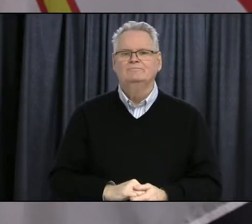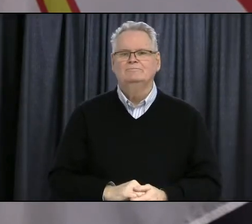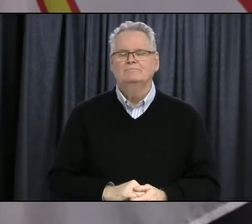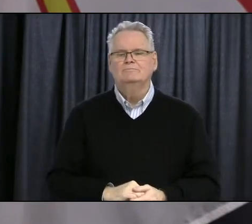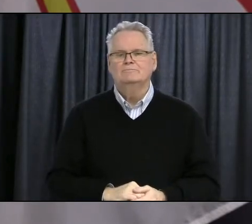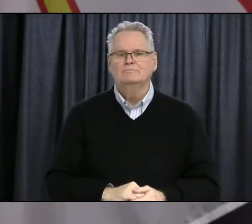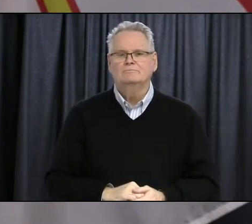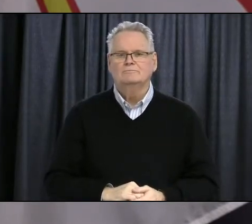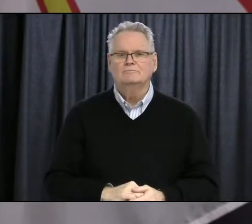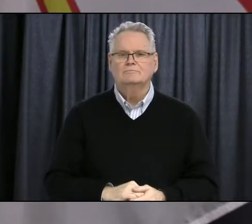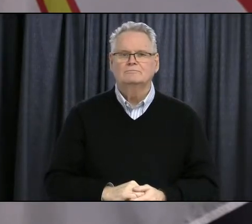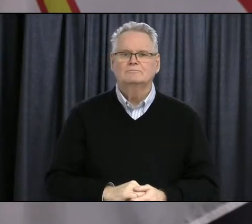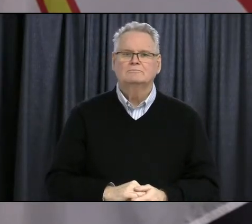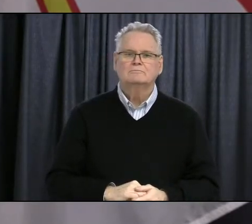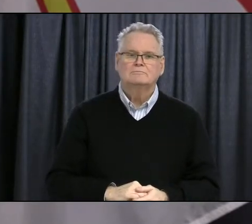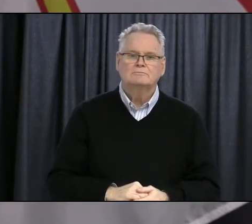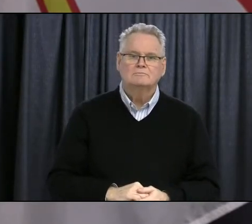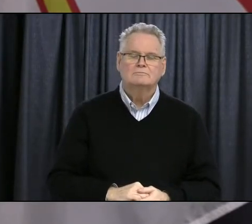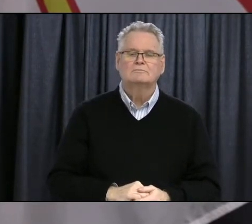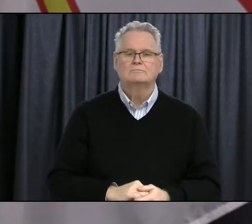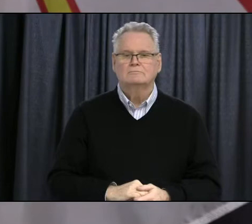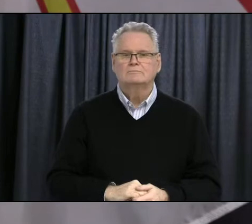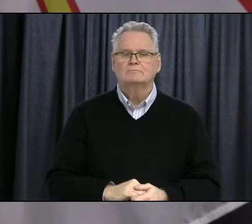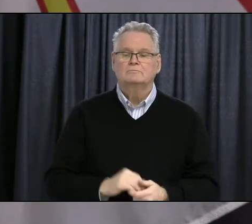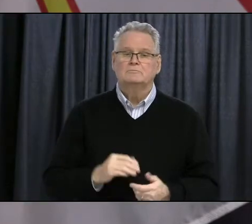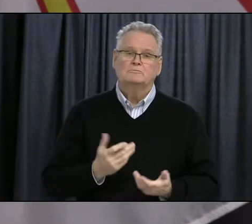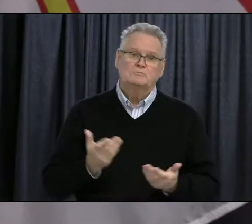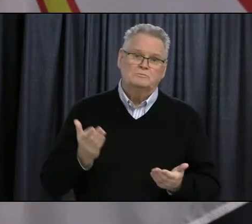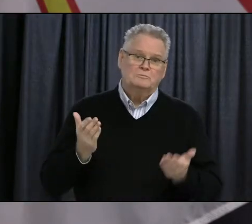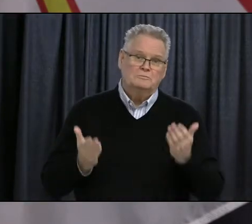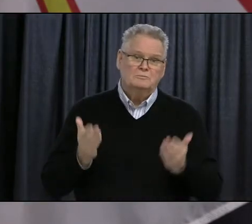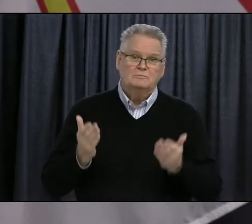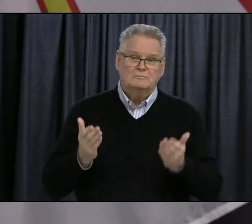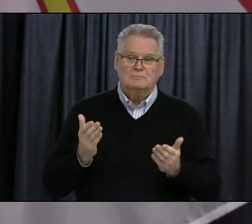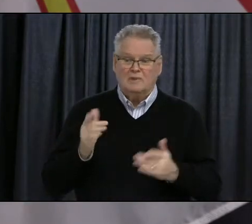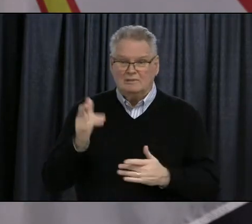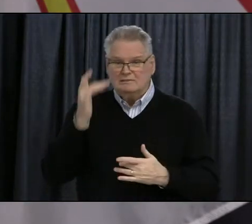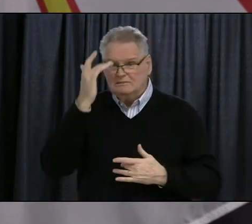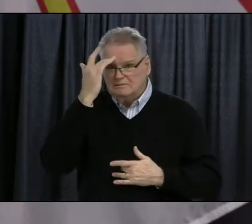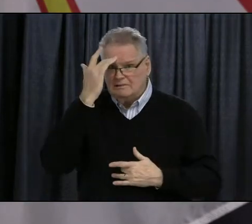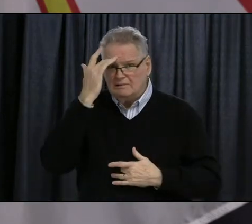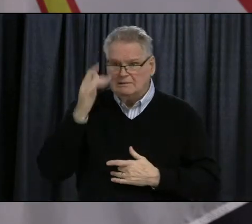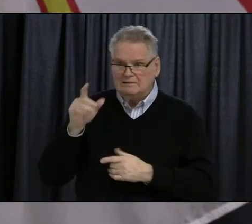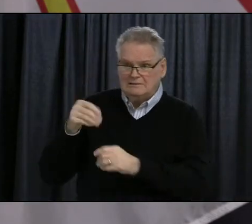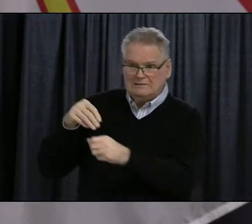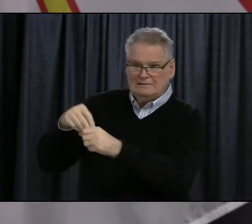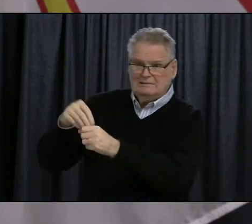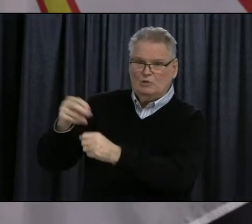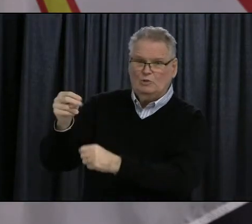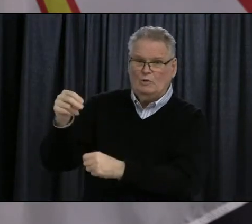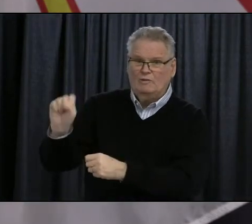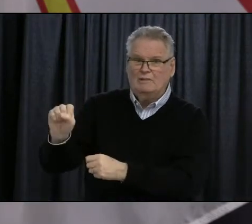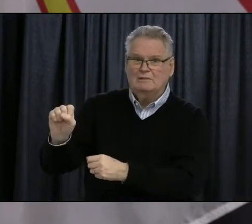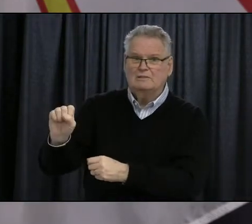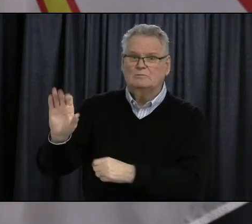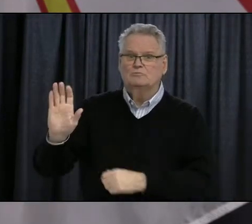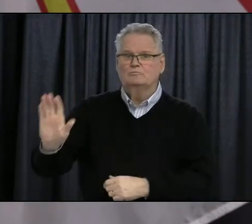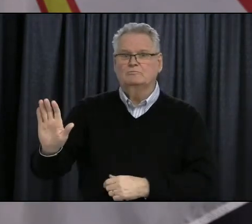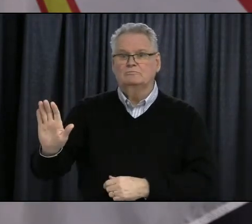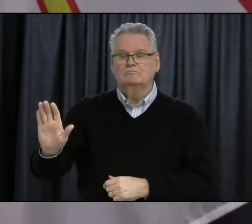extent of their illness, if they are a usual resident of Newfoundland and Labrador, then the case will be attributed to Newfoundland and